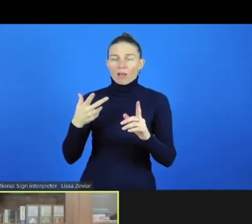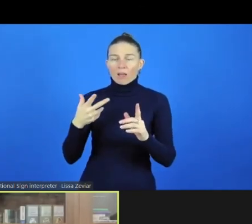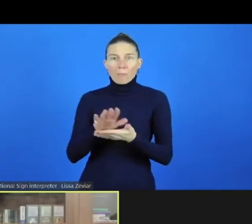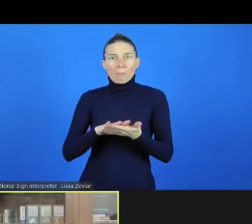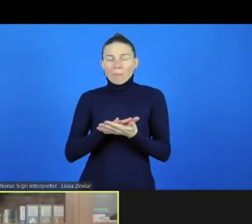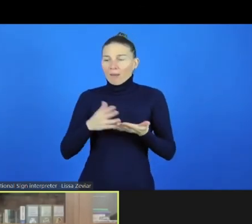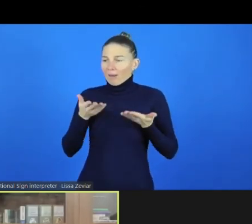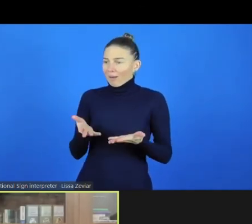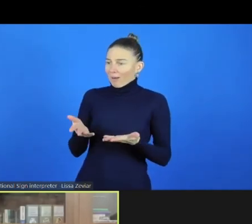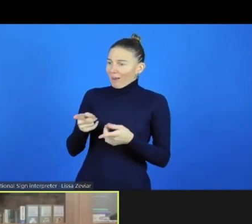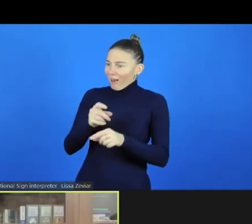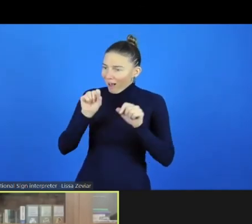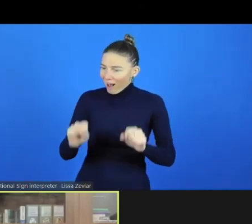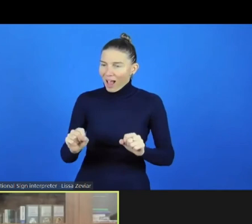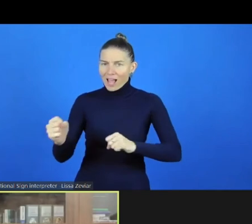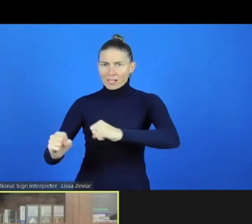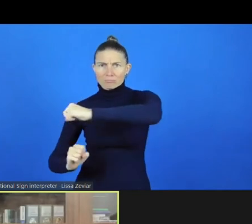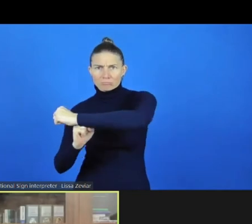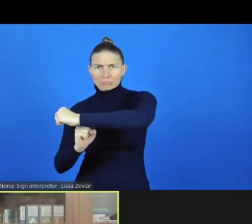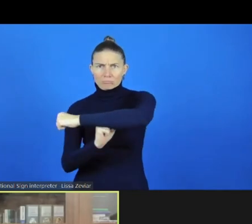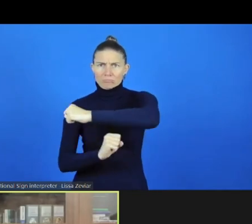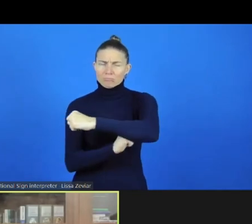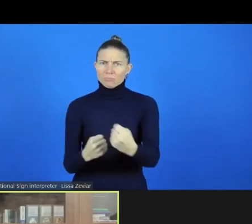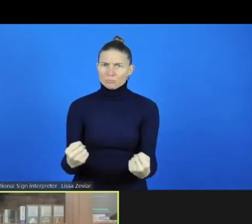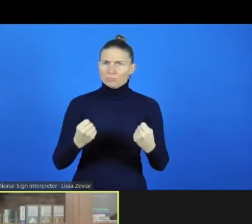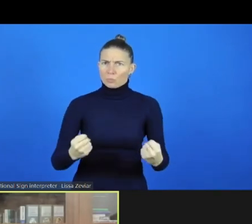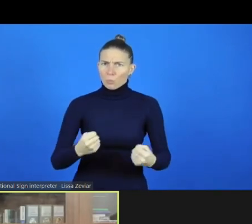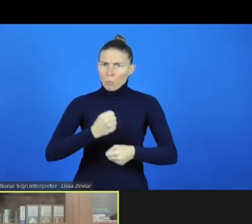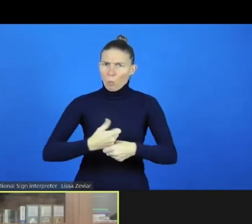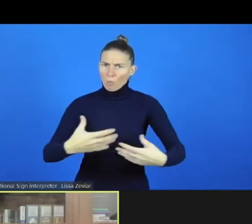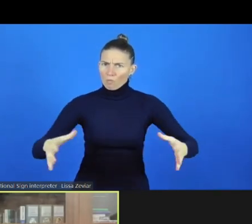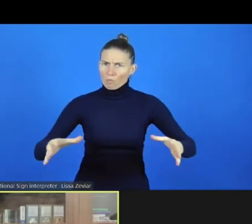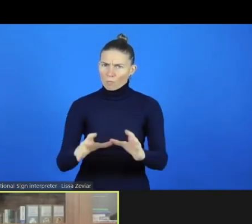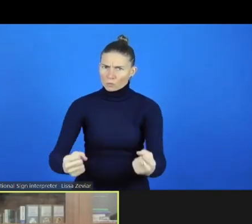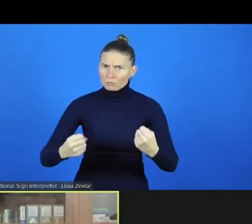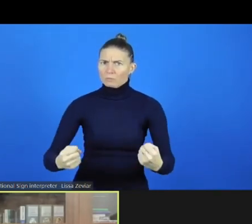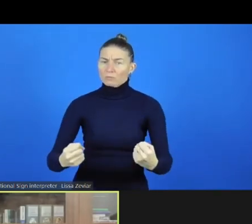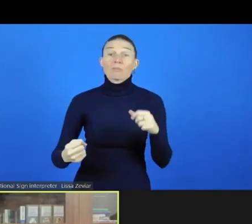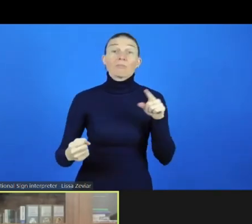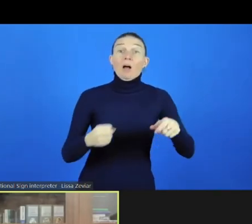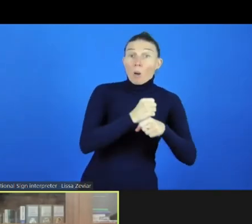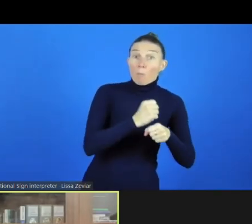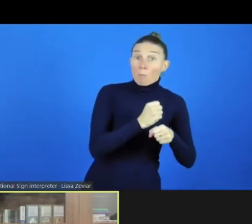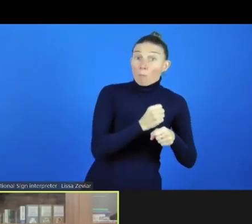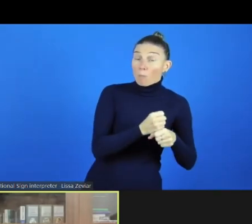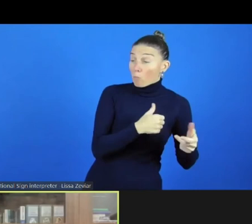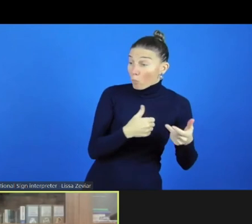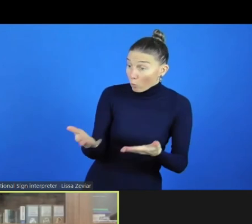inclusive workforce, is our personal belief. And this will allow employees to thrive in an